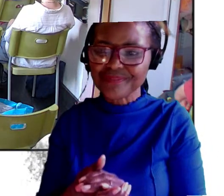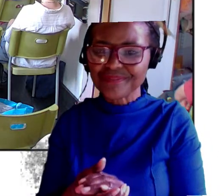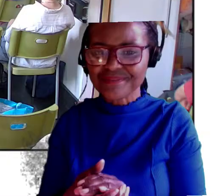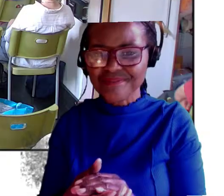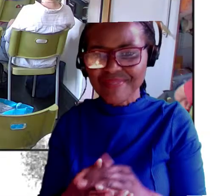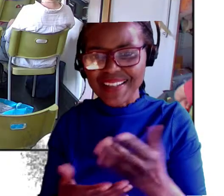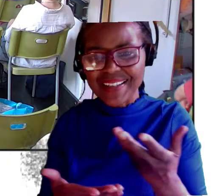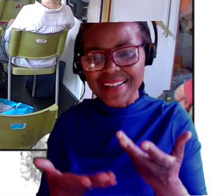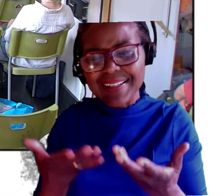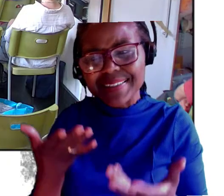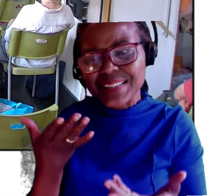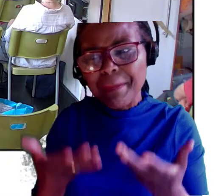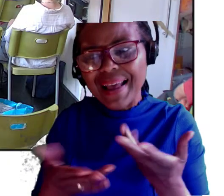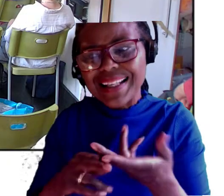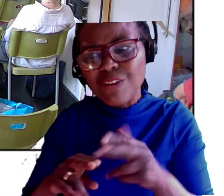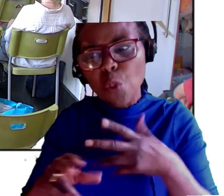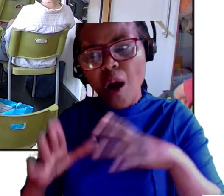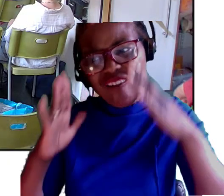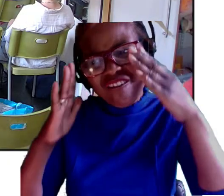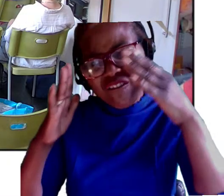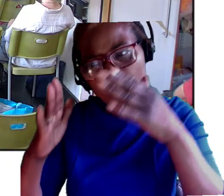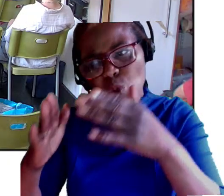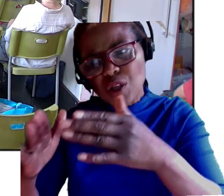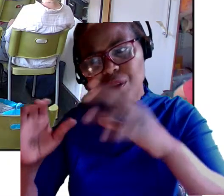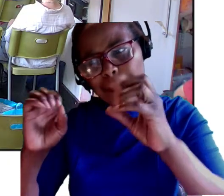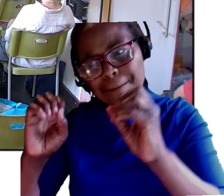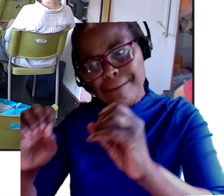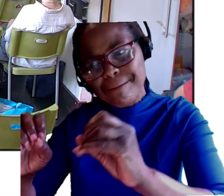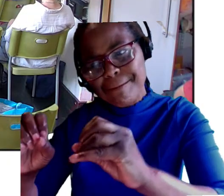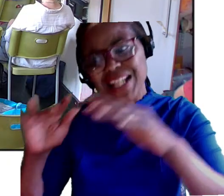really want to focus on it or whether it's just something that is going to